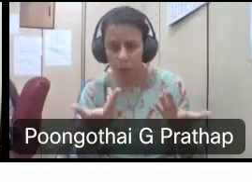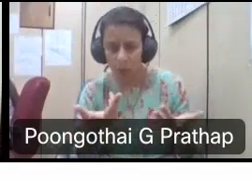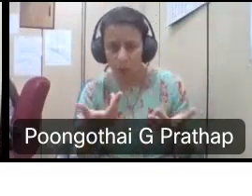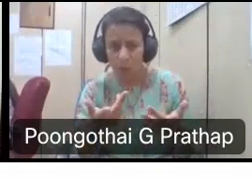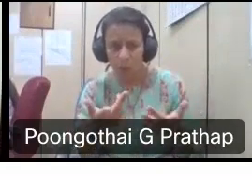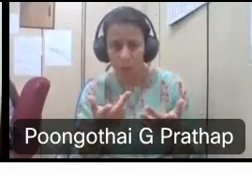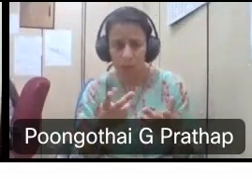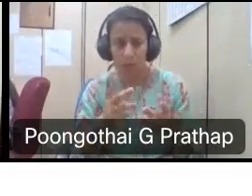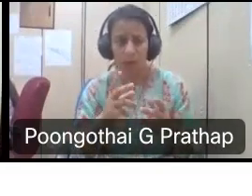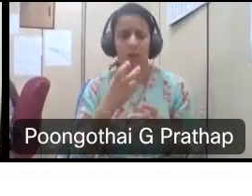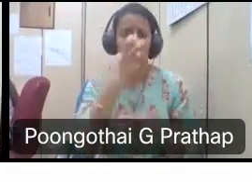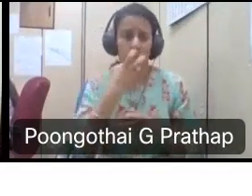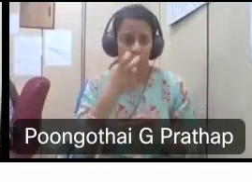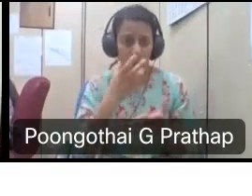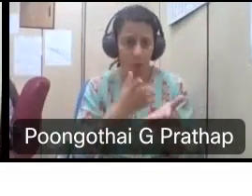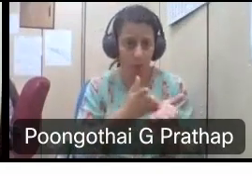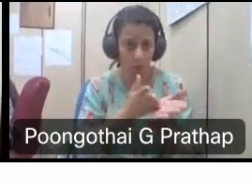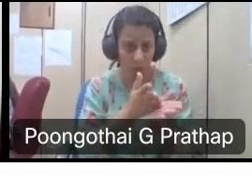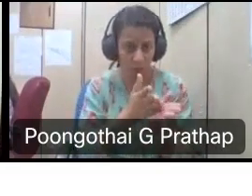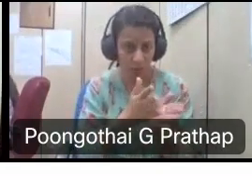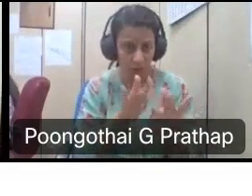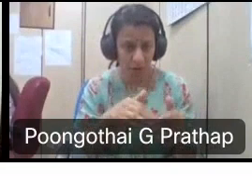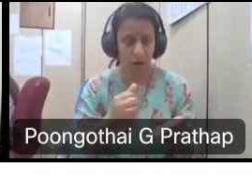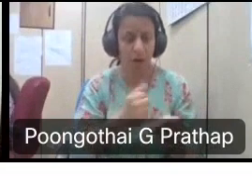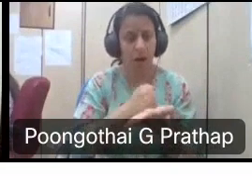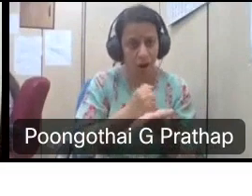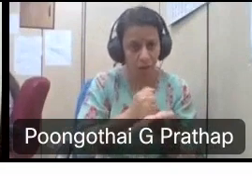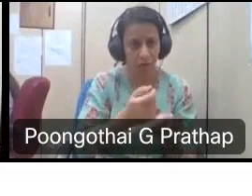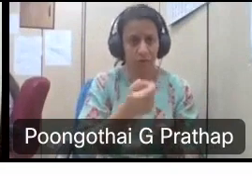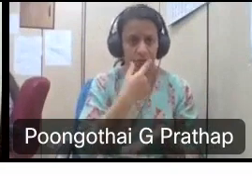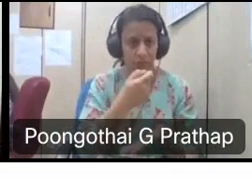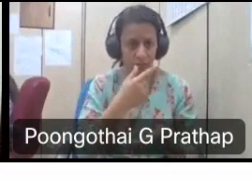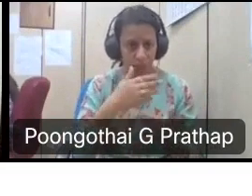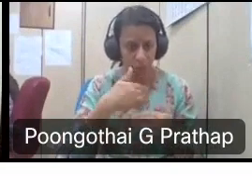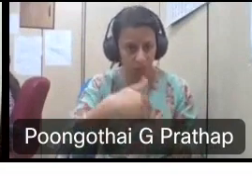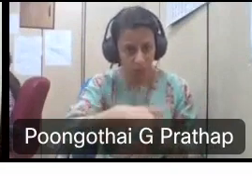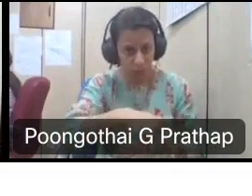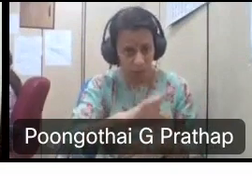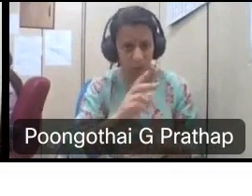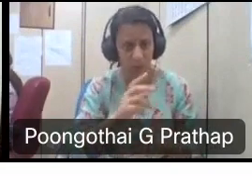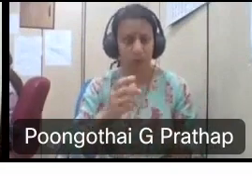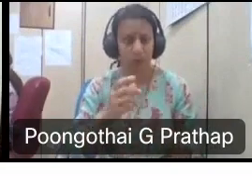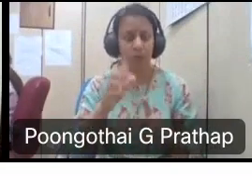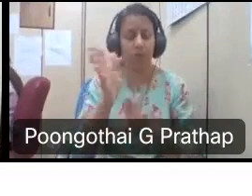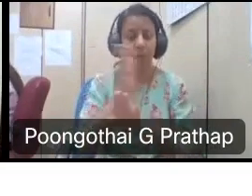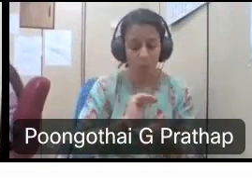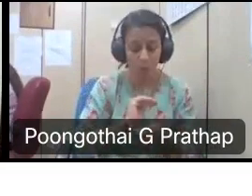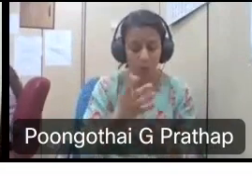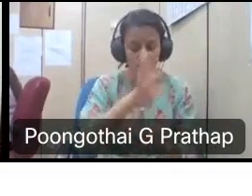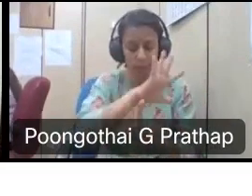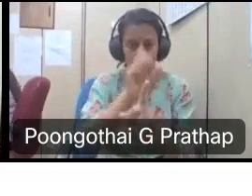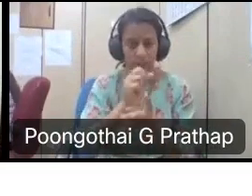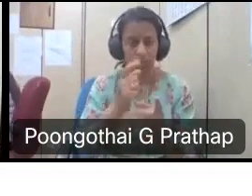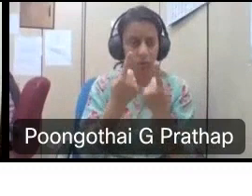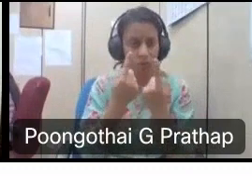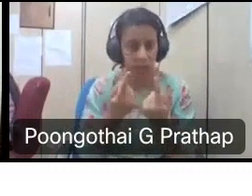oral medication, homeopathy or Ayurveda? Can these defects be cured with the intervention? So there are